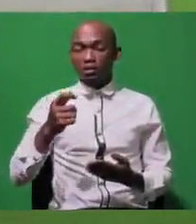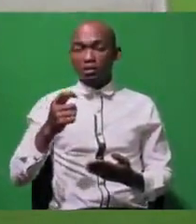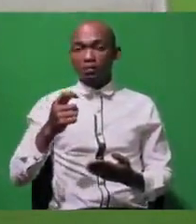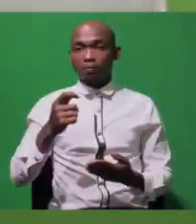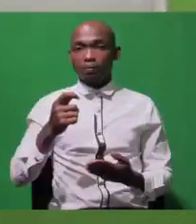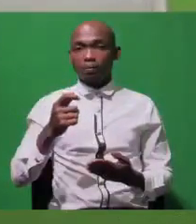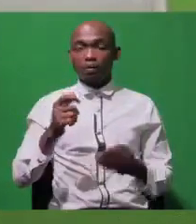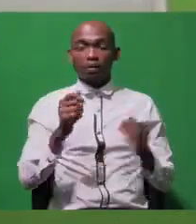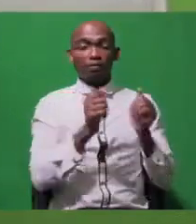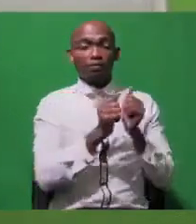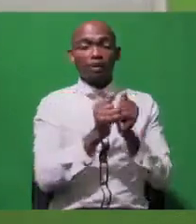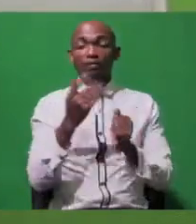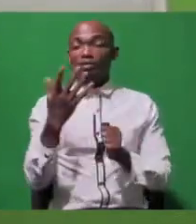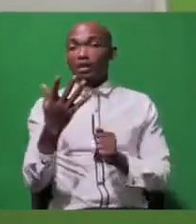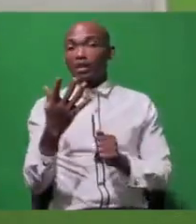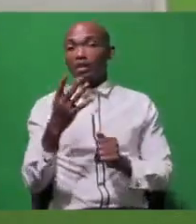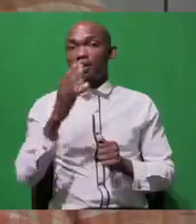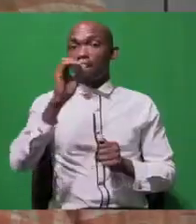15%.